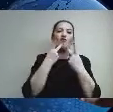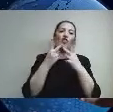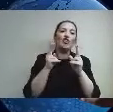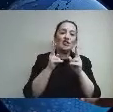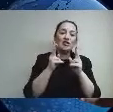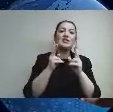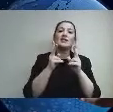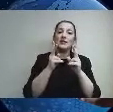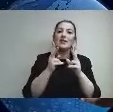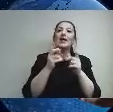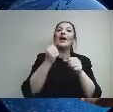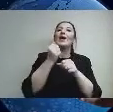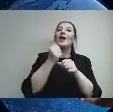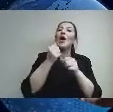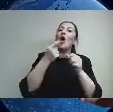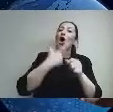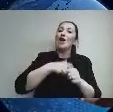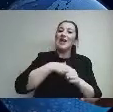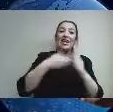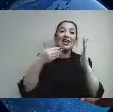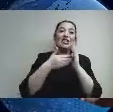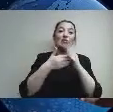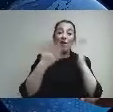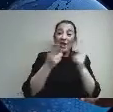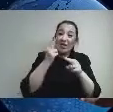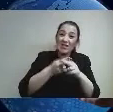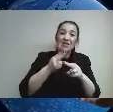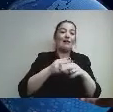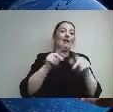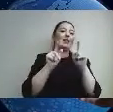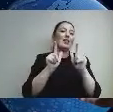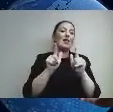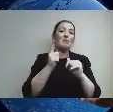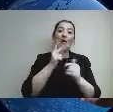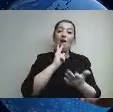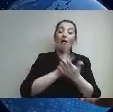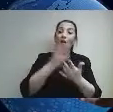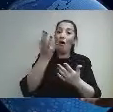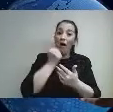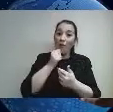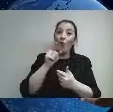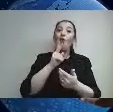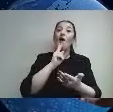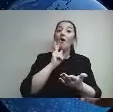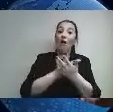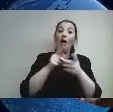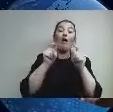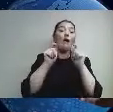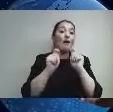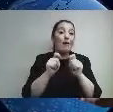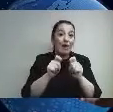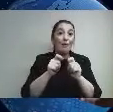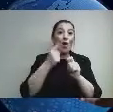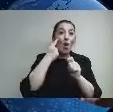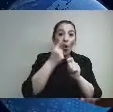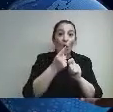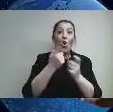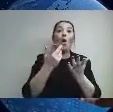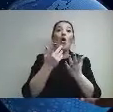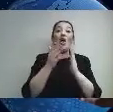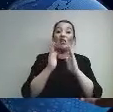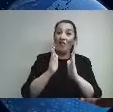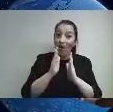take a decision, execute, and decide whether you need to pivot or not. They were challenging for